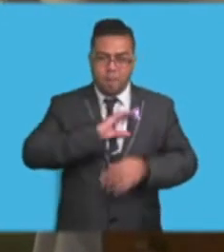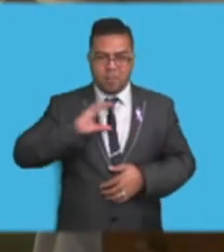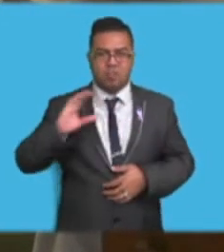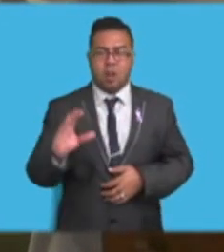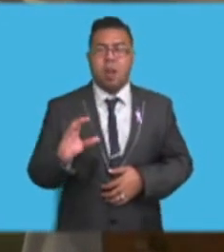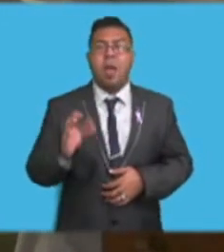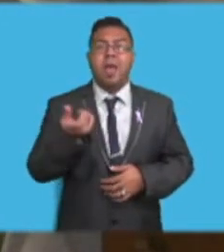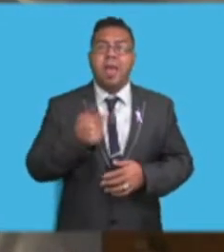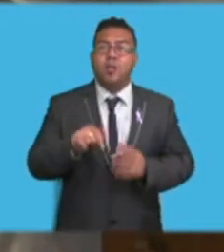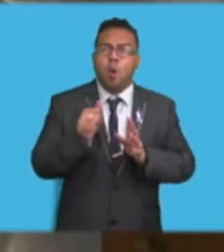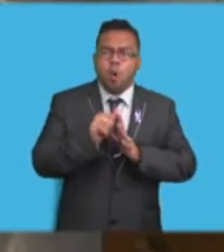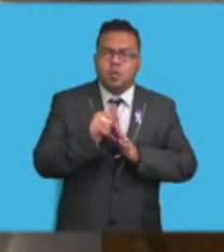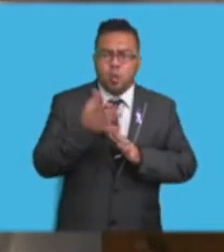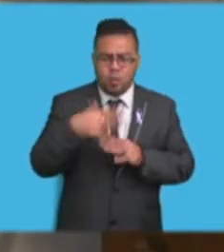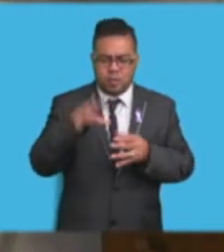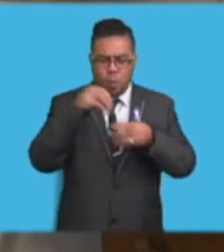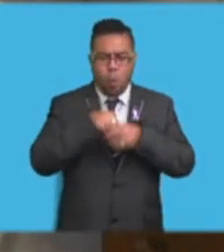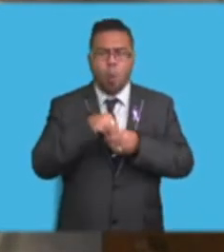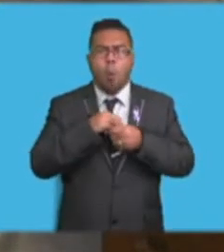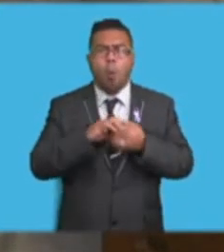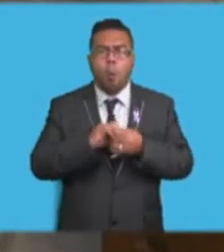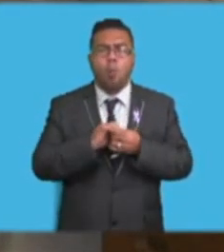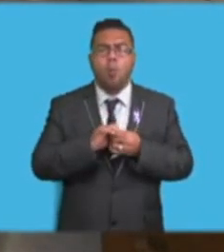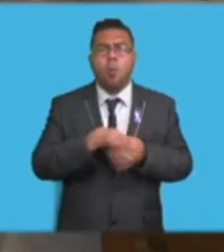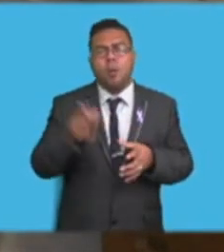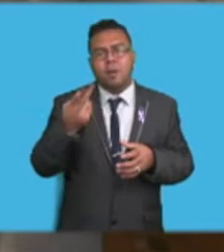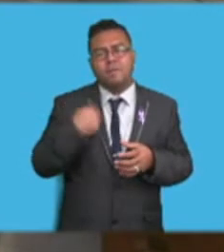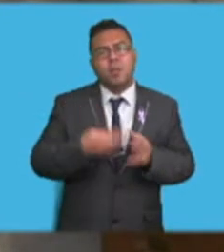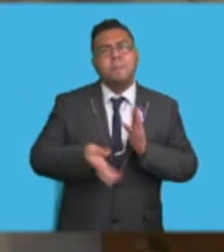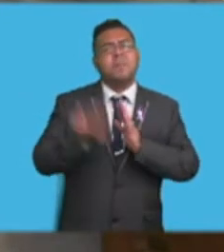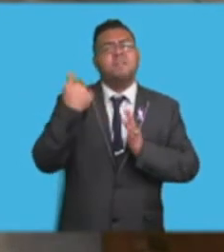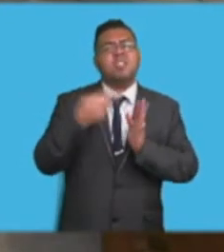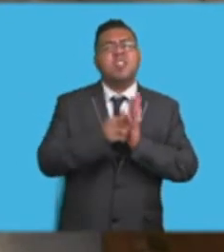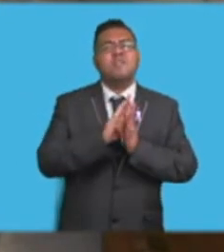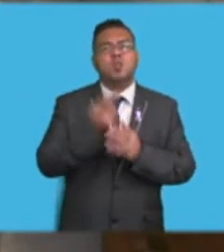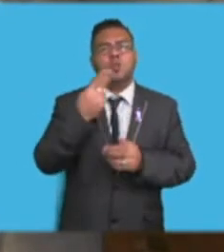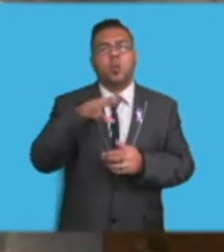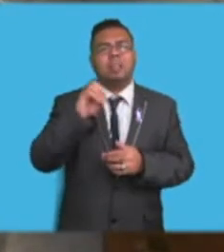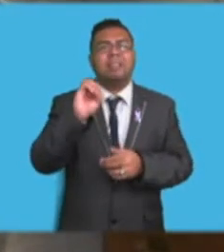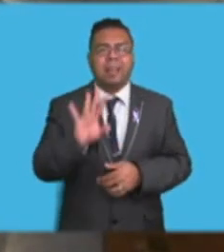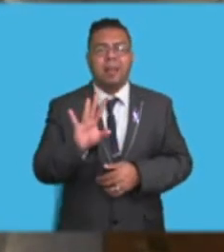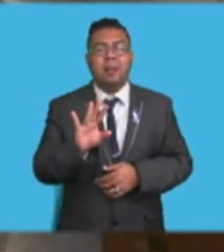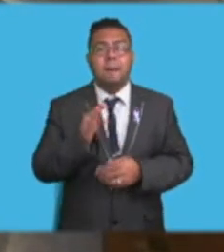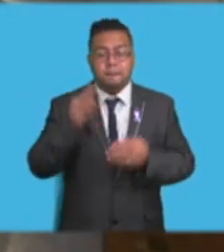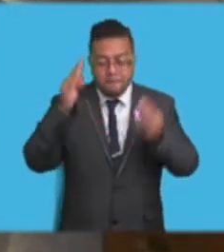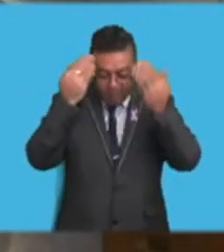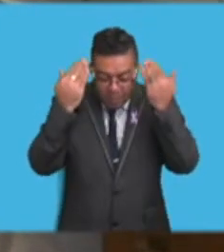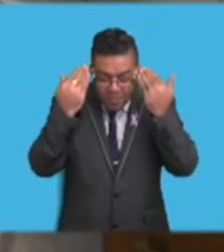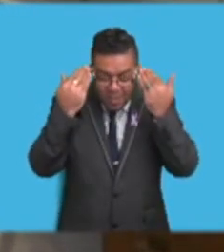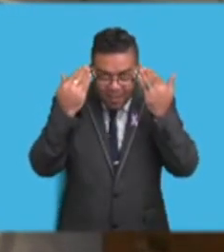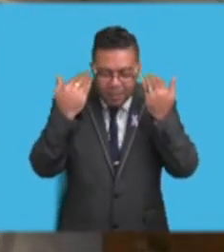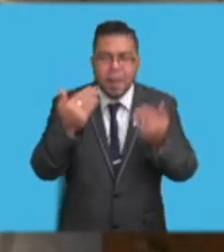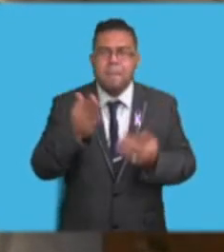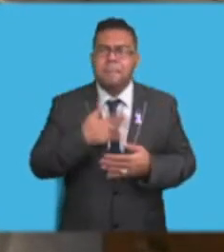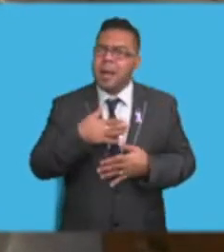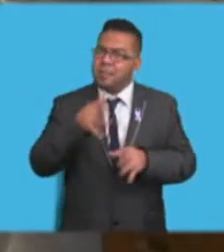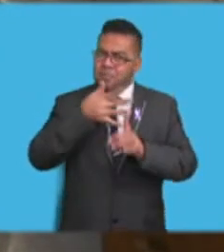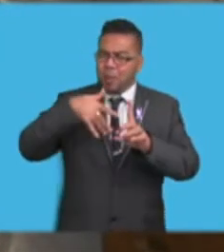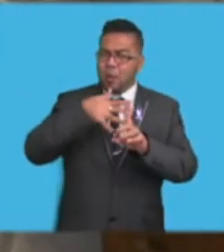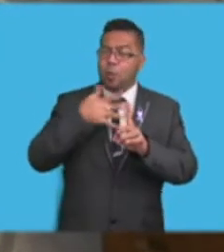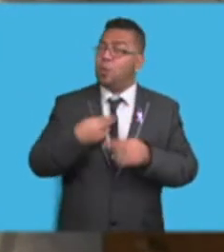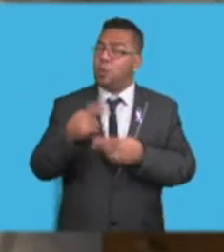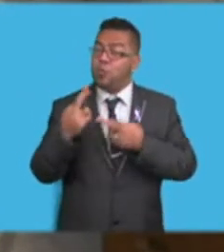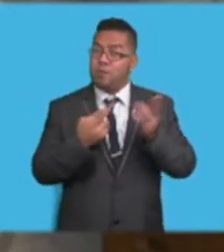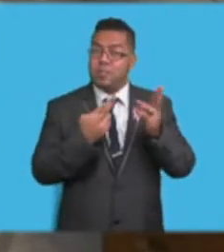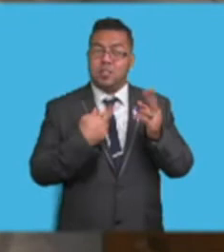own concluding observations from Fiji's previous review in 2010. Madam Speaker, by means of background and with reference to